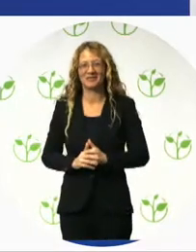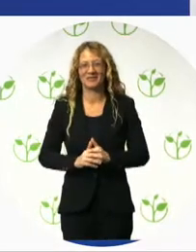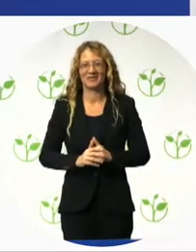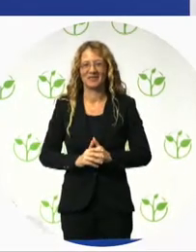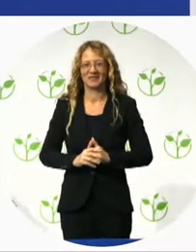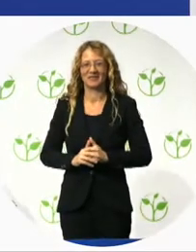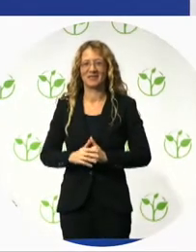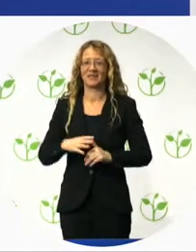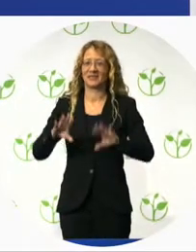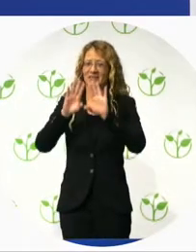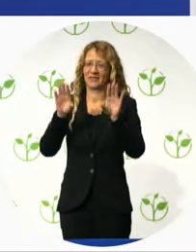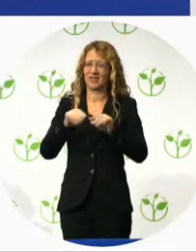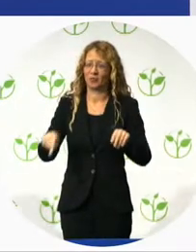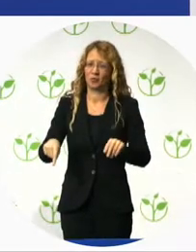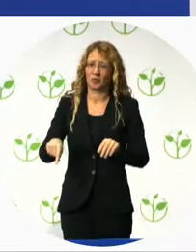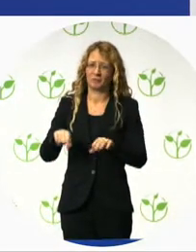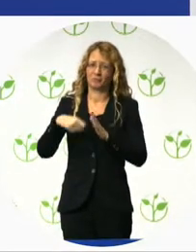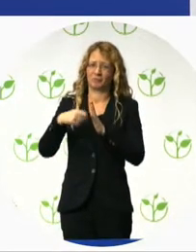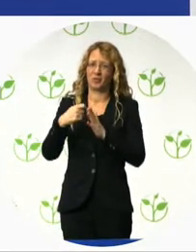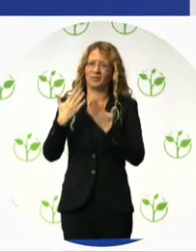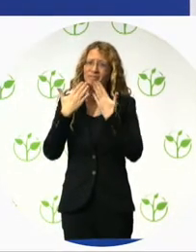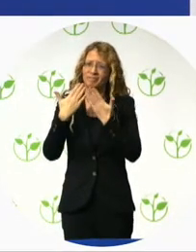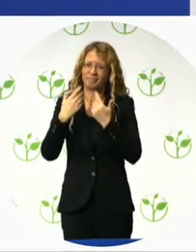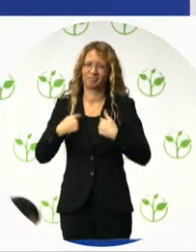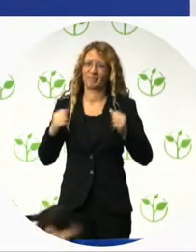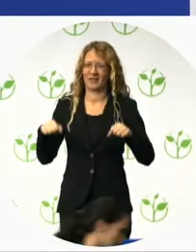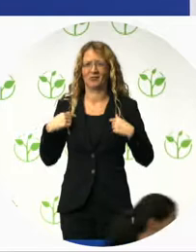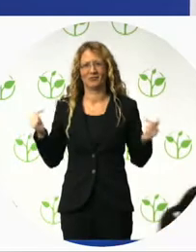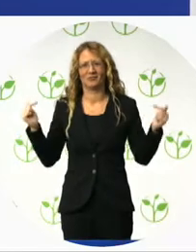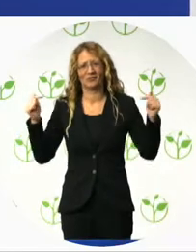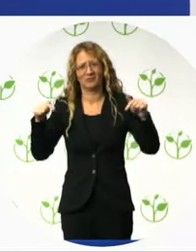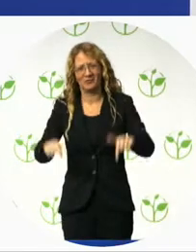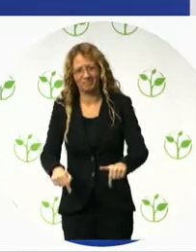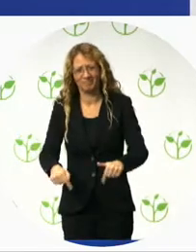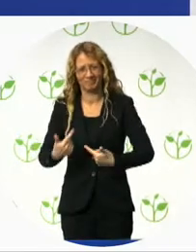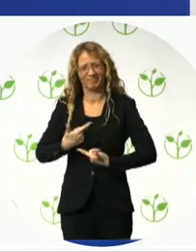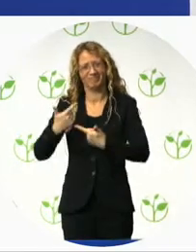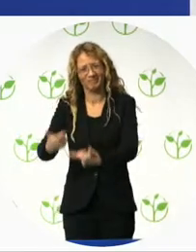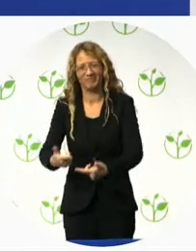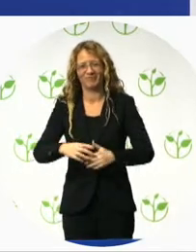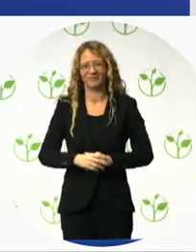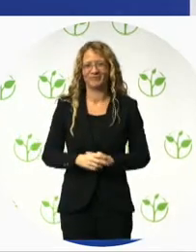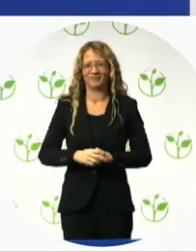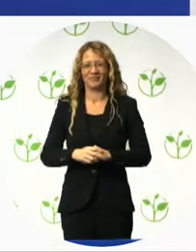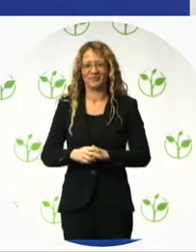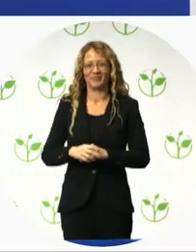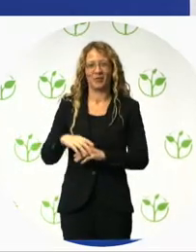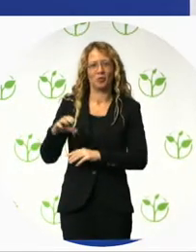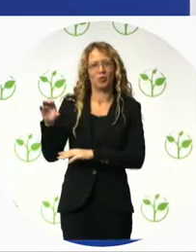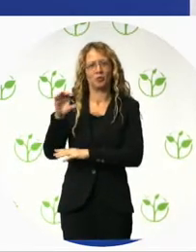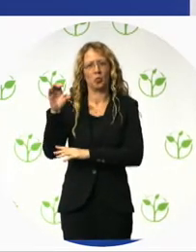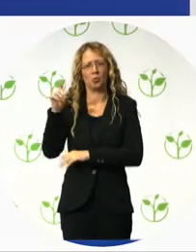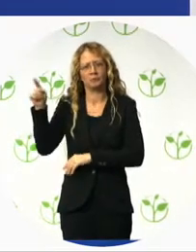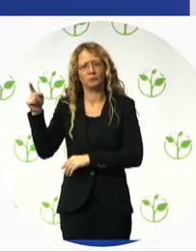us here today. Actually, Colombia has two projects that will be